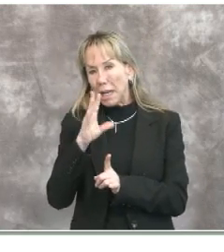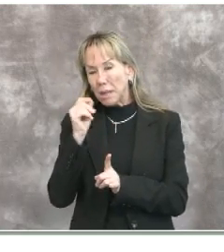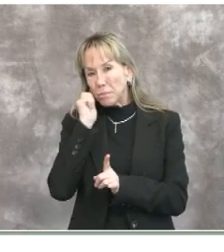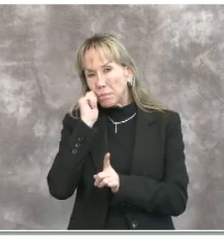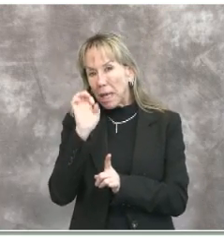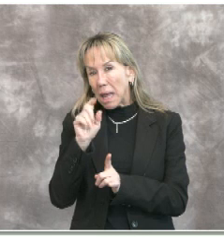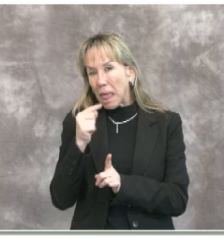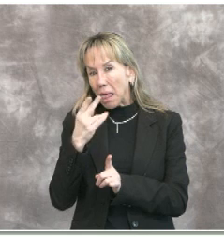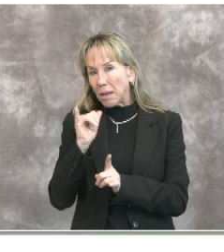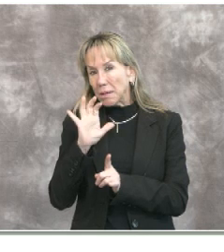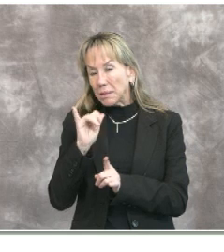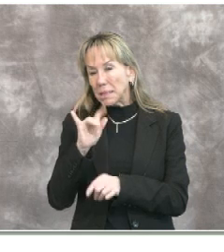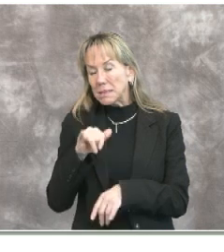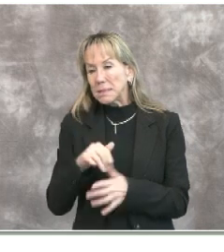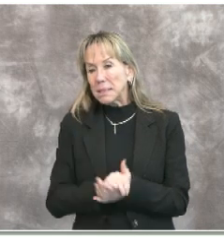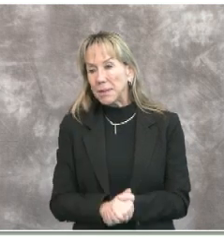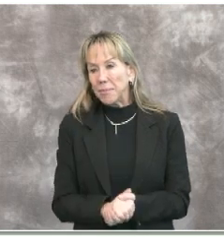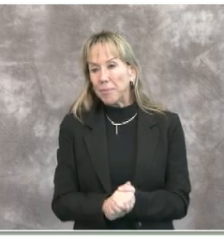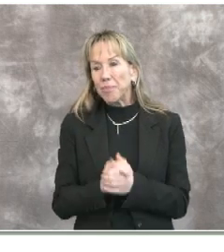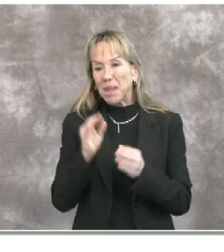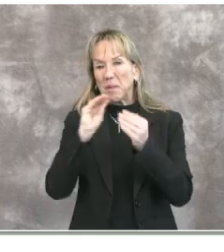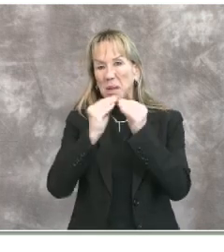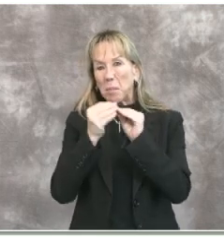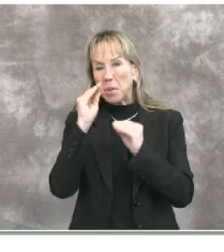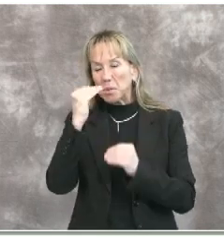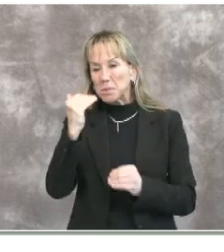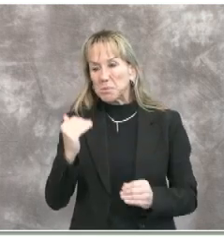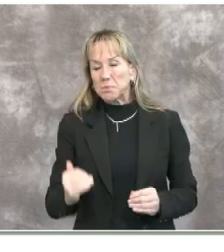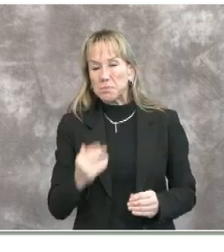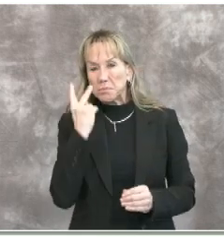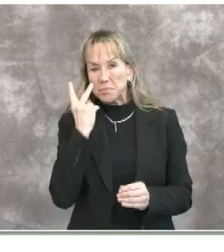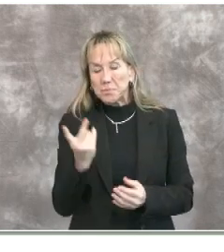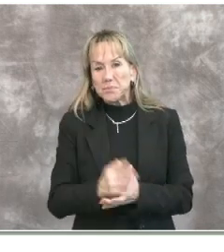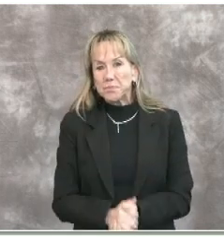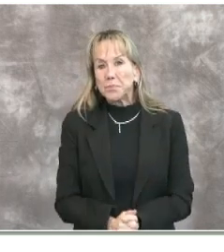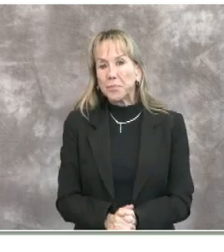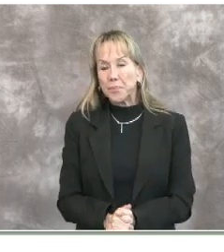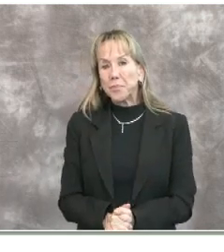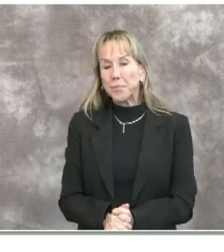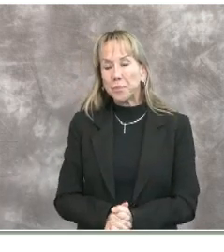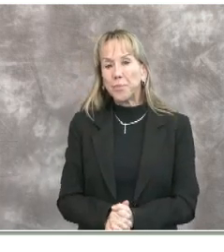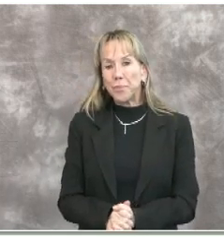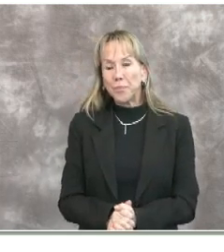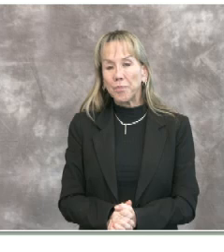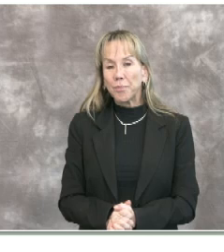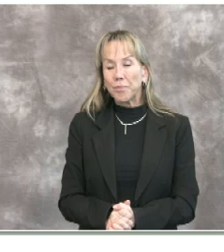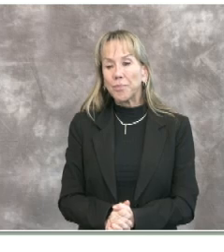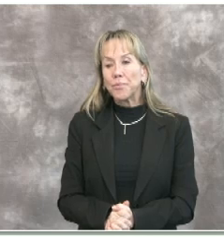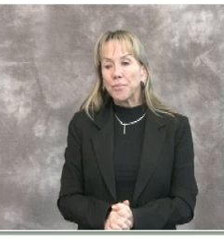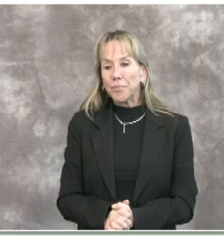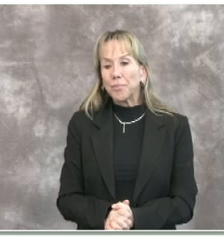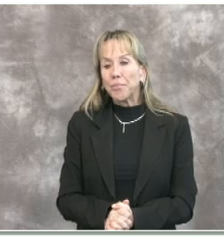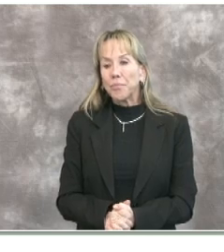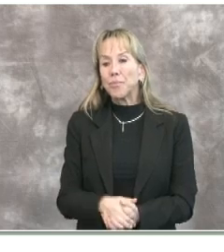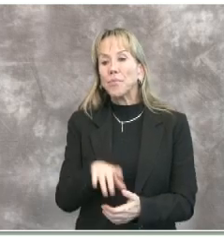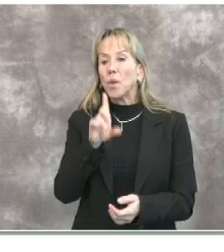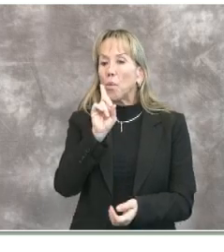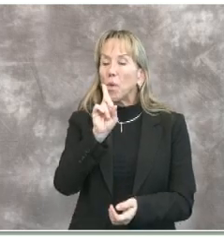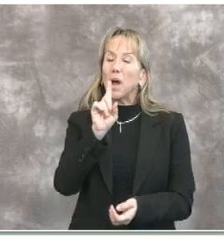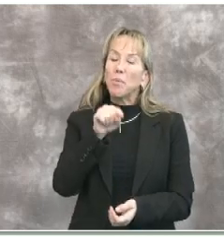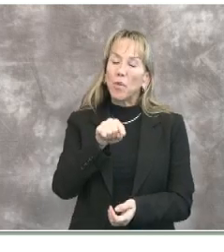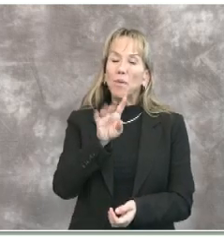59% are white, 21 or 30% are Latino or Hispanic, 6 or 8.6% are Asian, 1